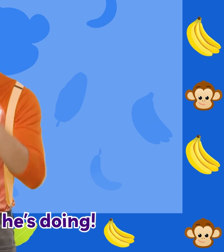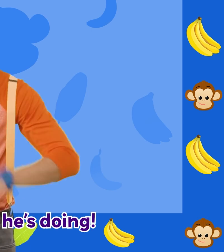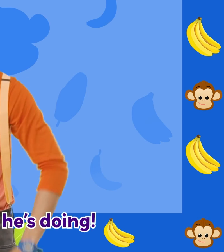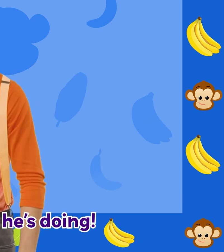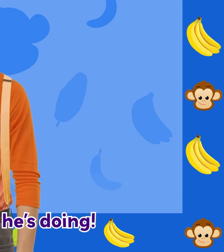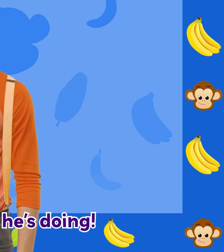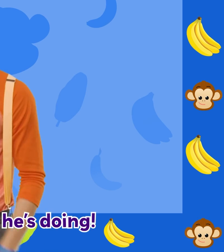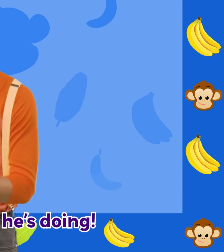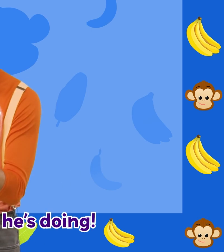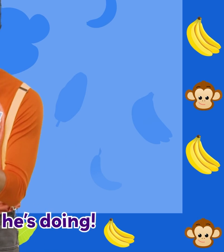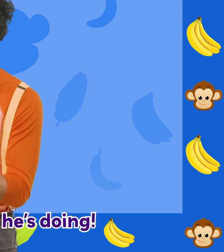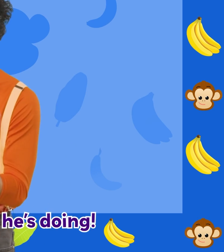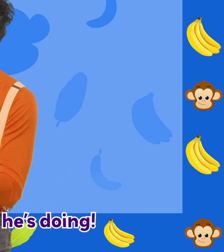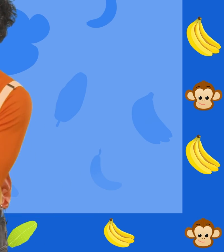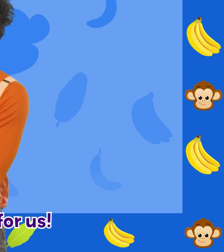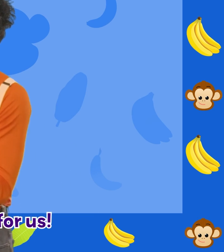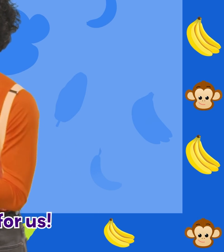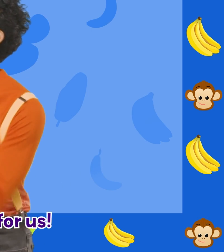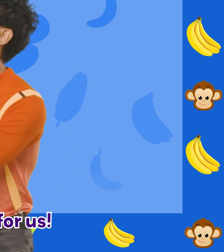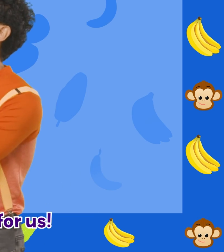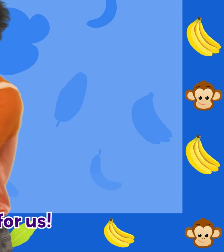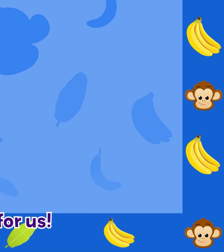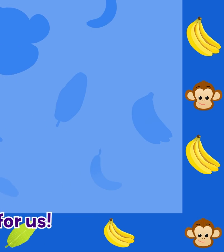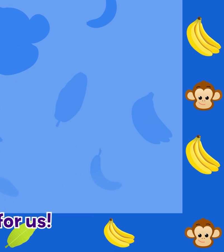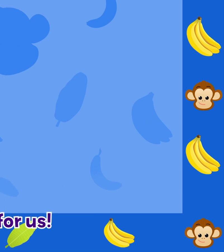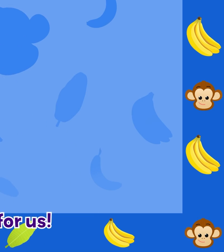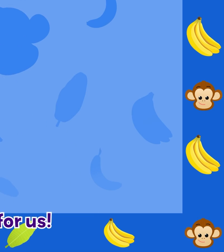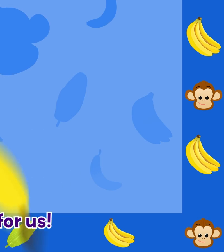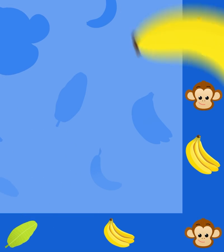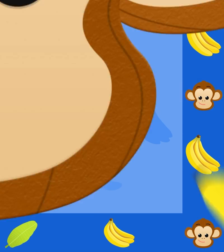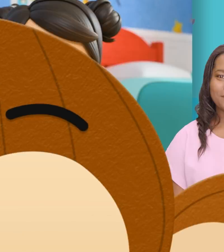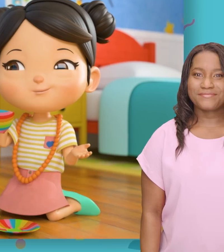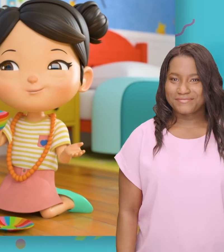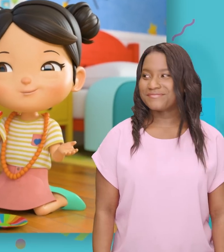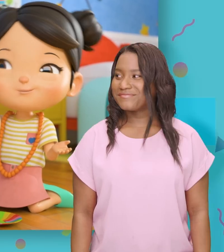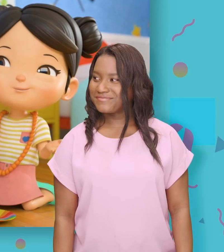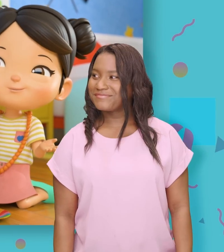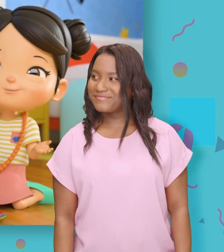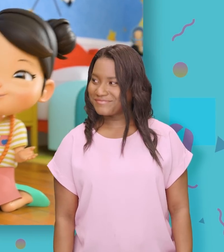Let's go see what he's doing. Ollie, wait for us.